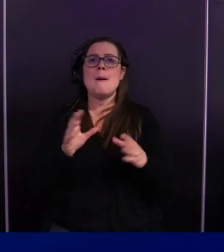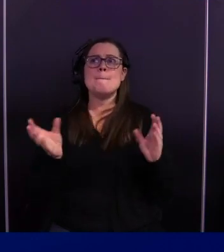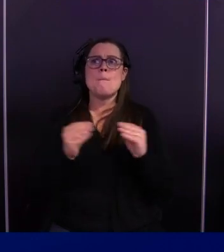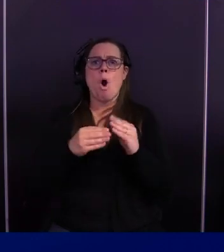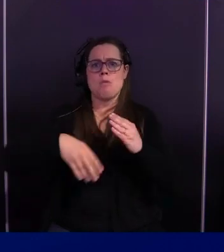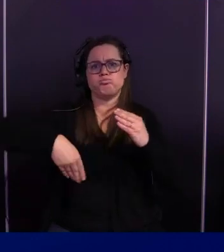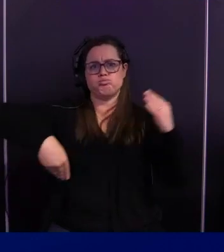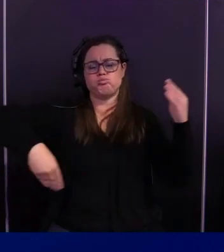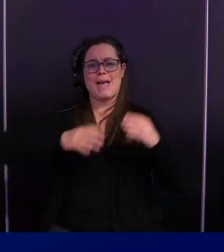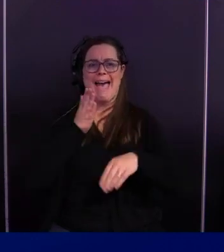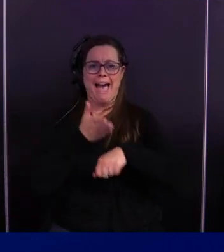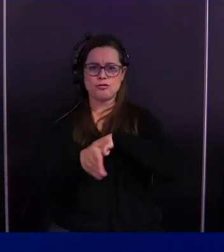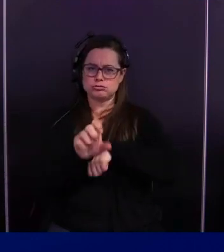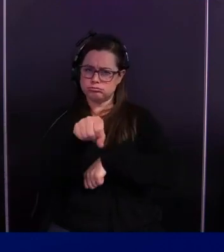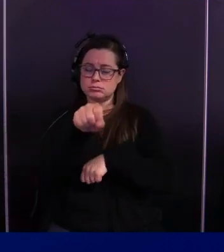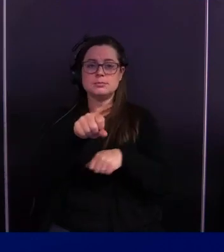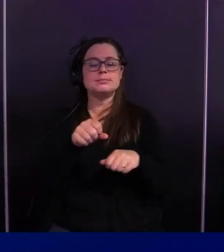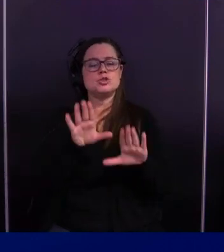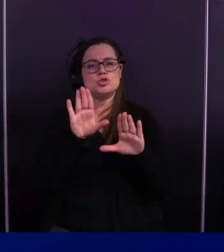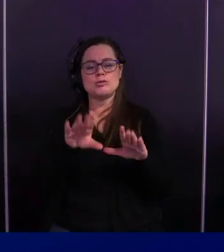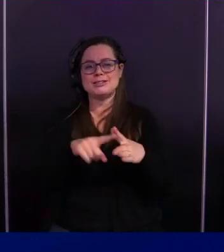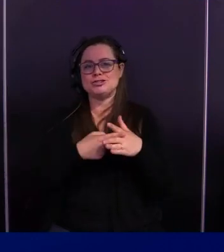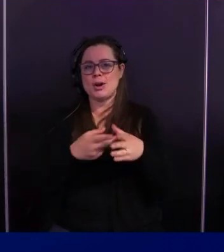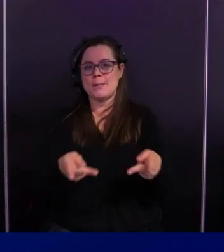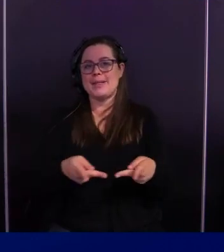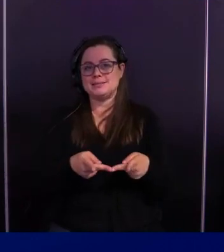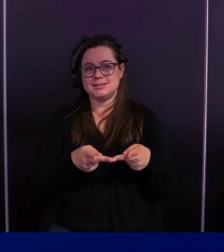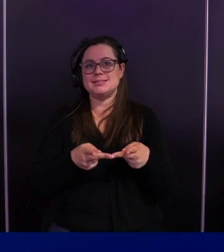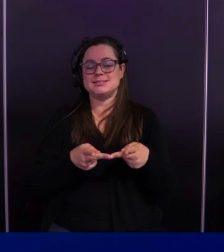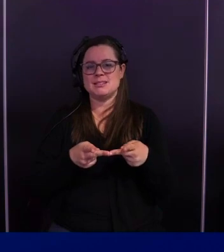after that, but that's a great place to start and get a